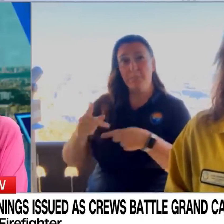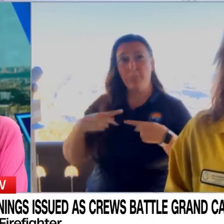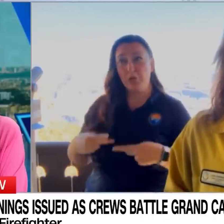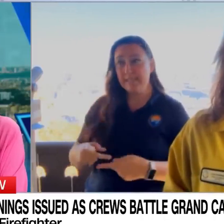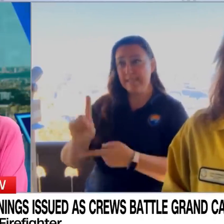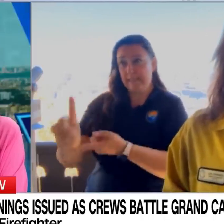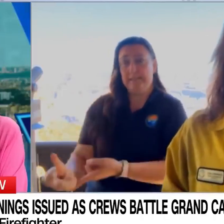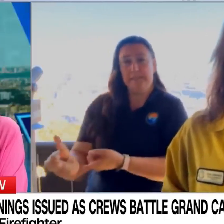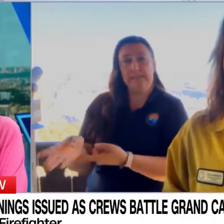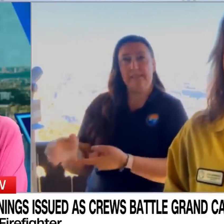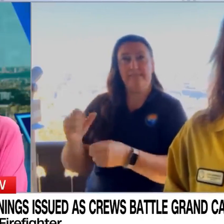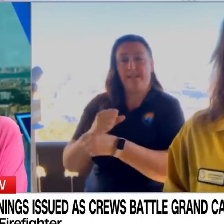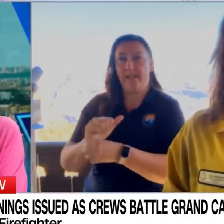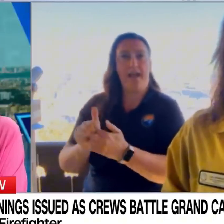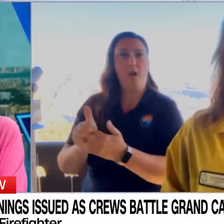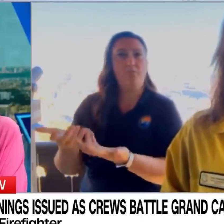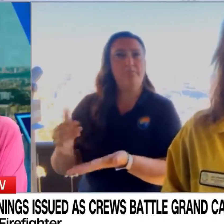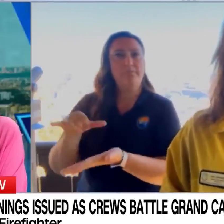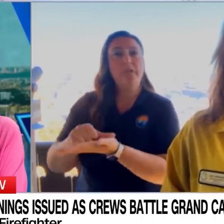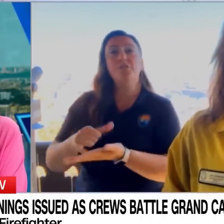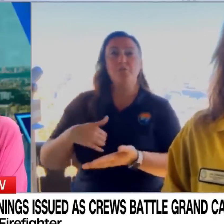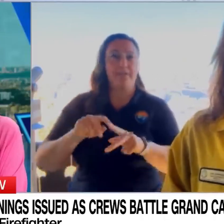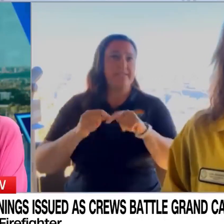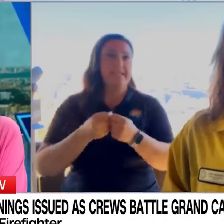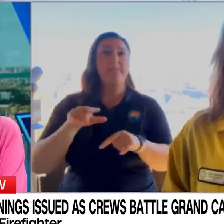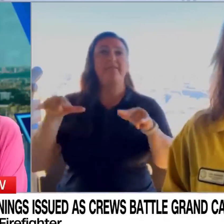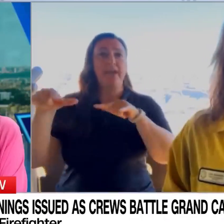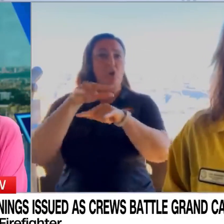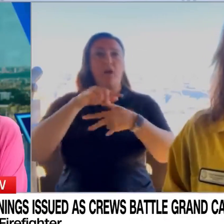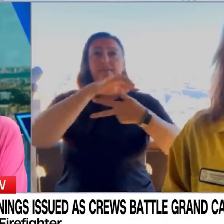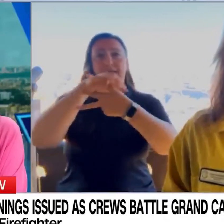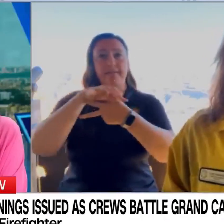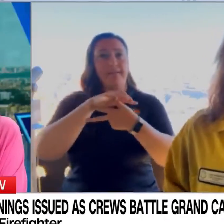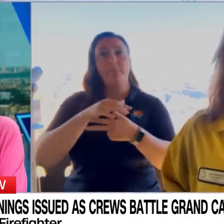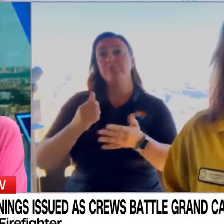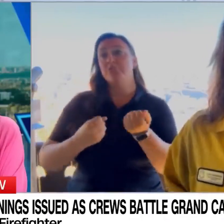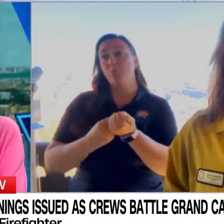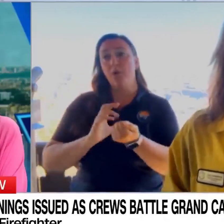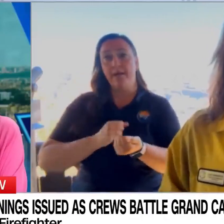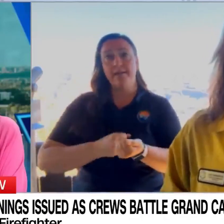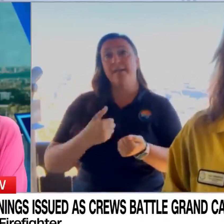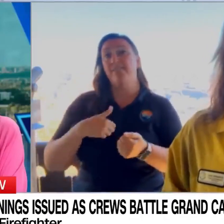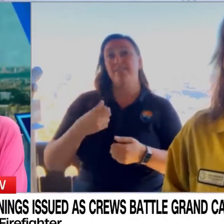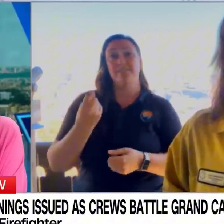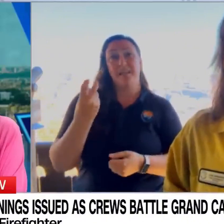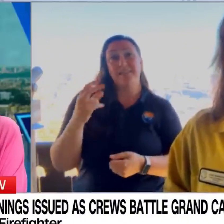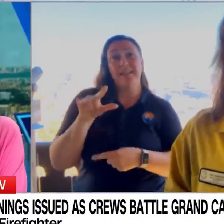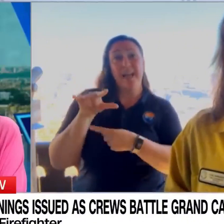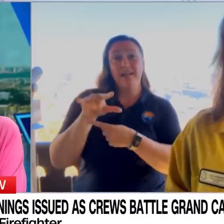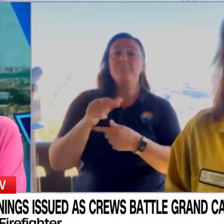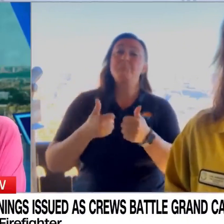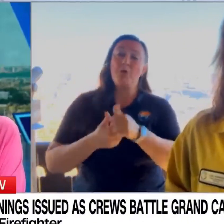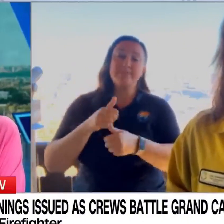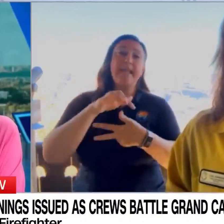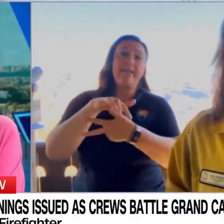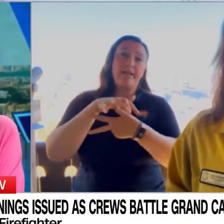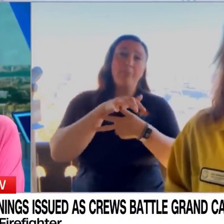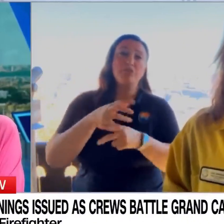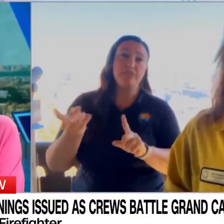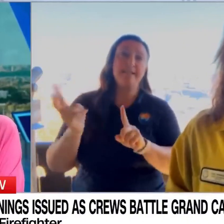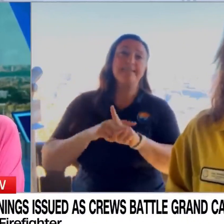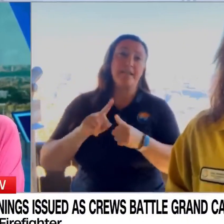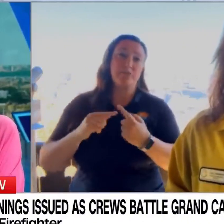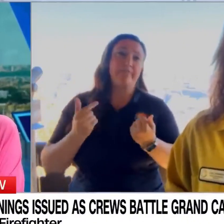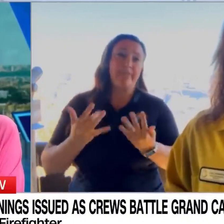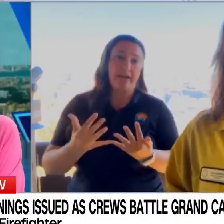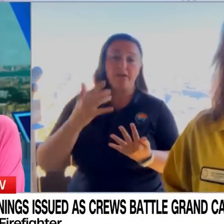that blaze. And so we have a team of aircraft supporting this incident, a dozen aircraft, mostly helicopters assigned,